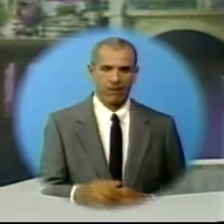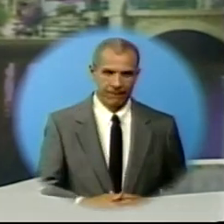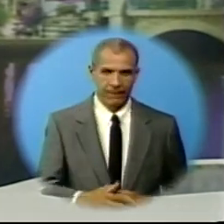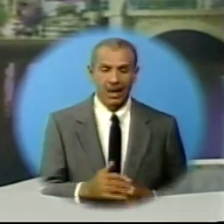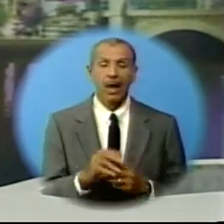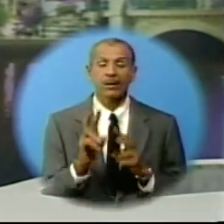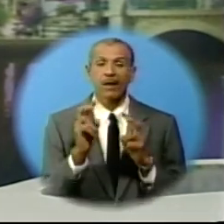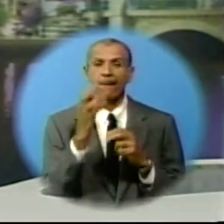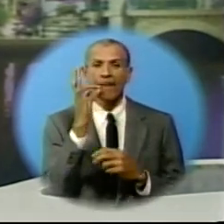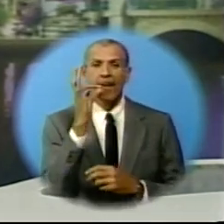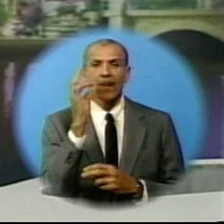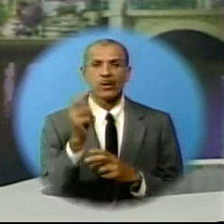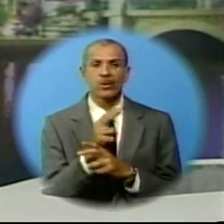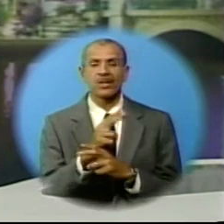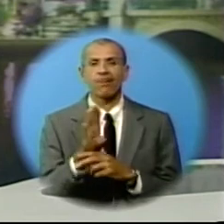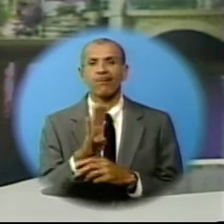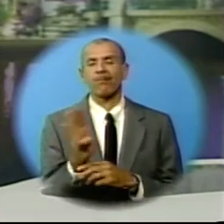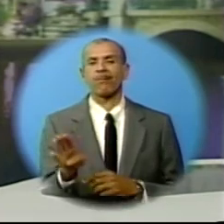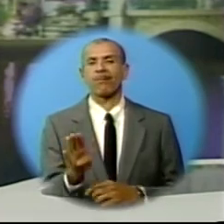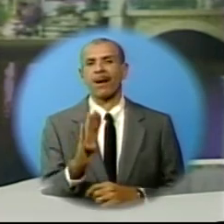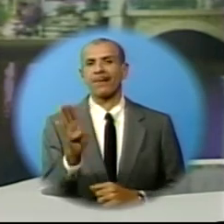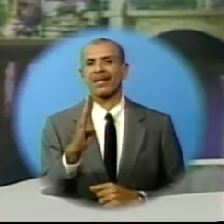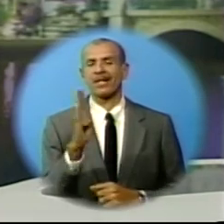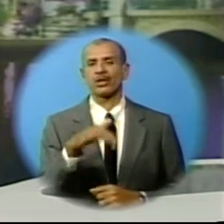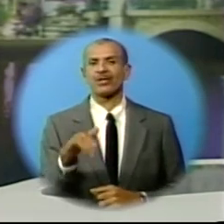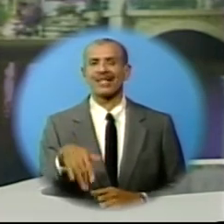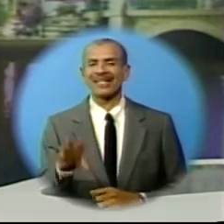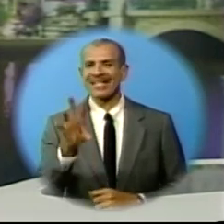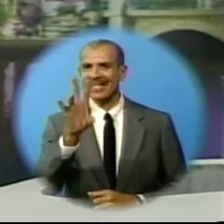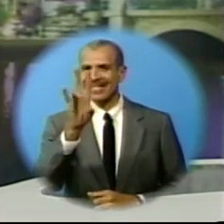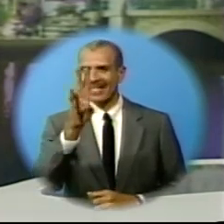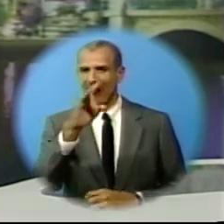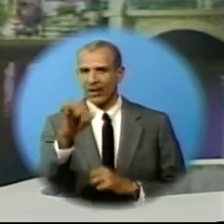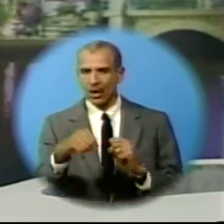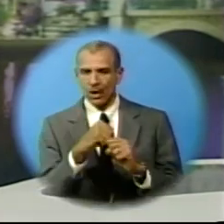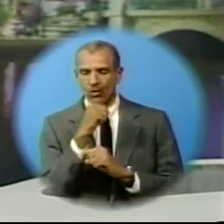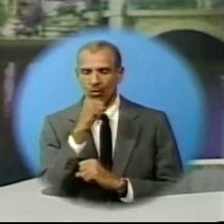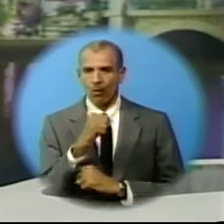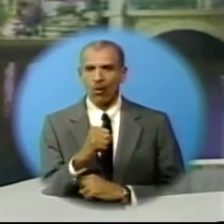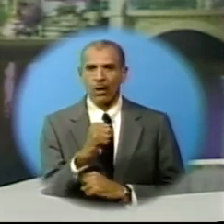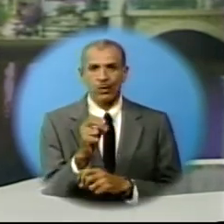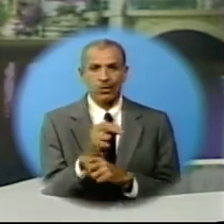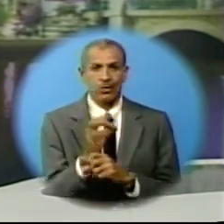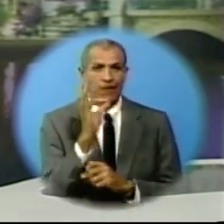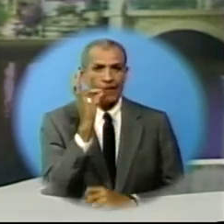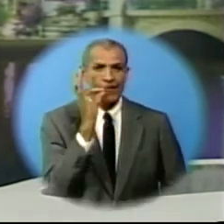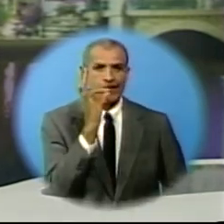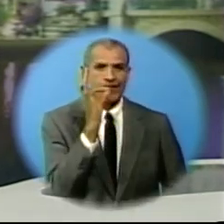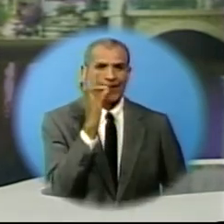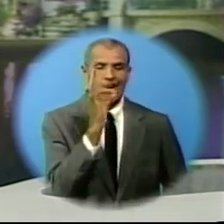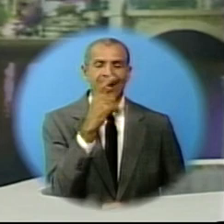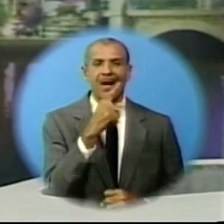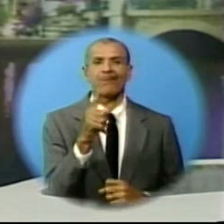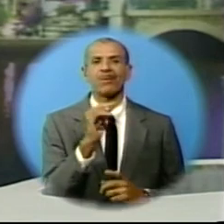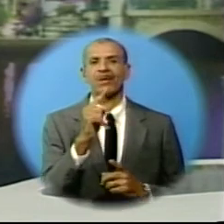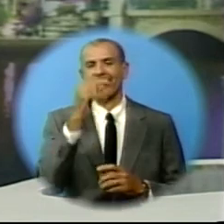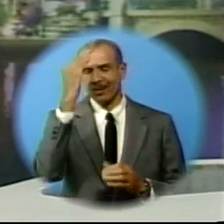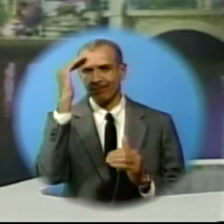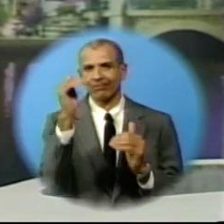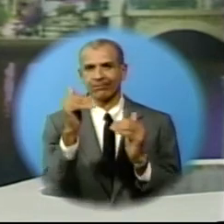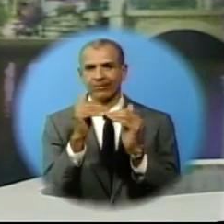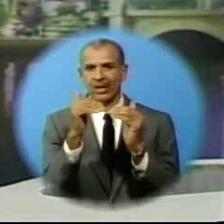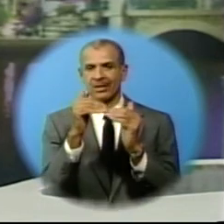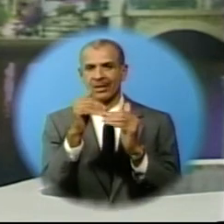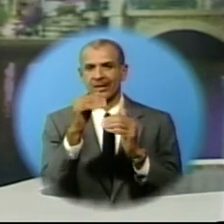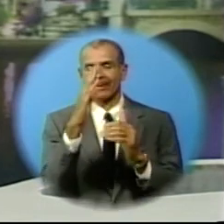on marijuana use in Barbados shows that children as young as 7 years old are using the drug. And officials in the criminal justice system